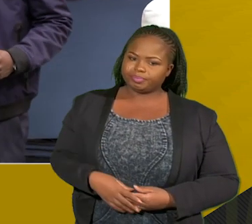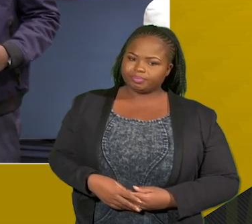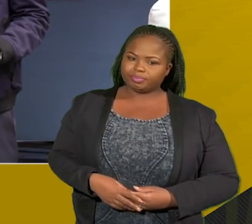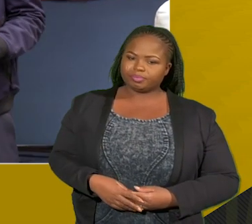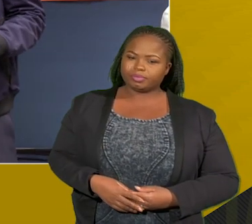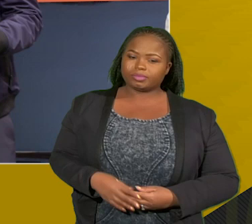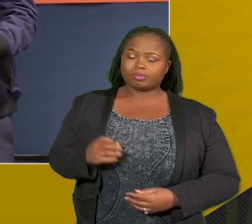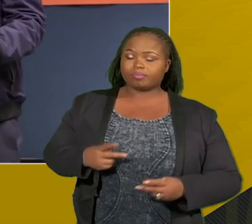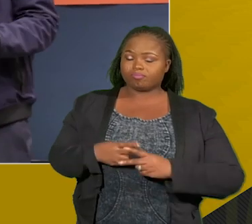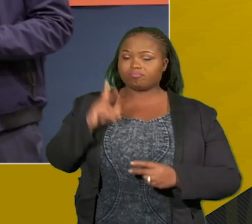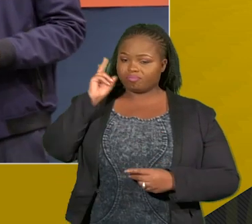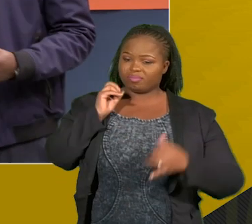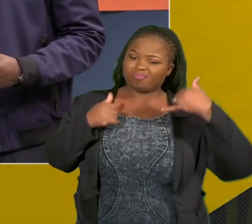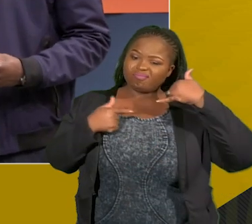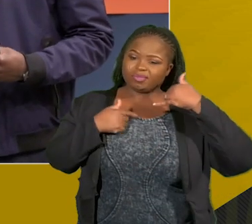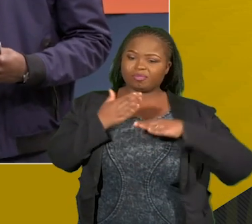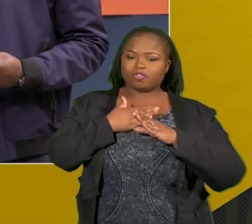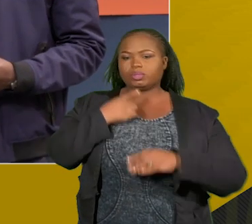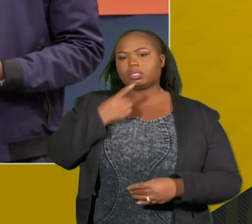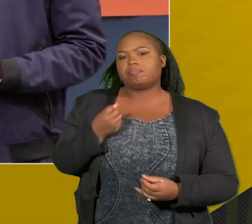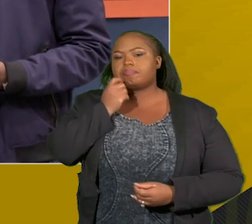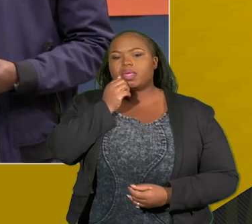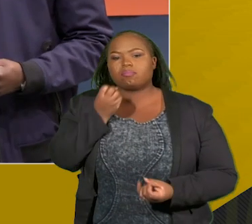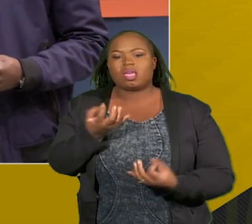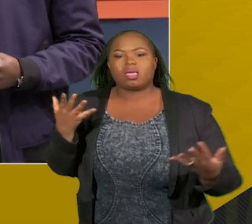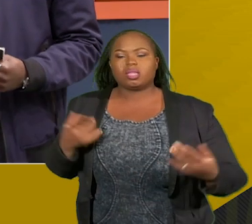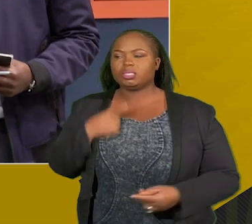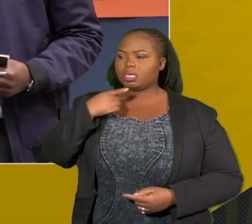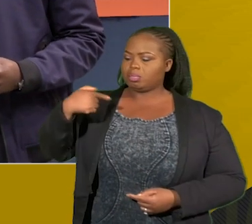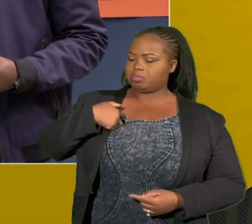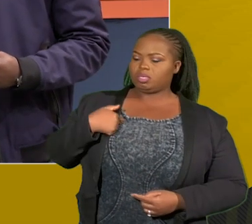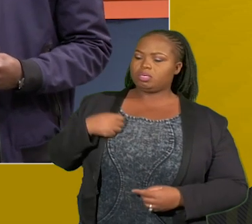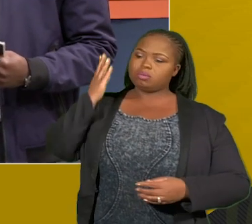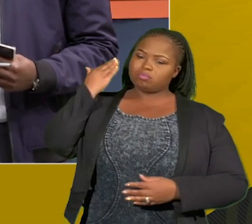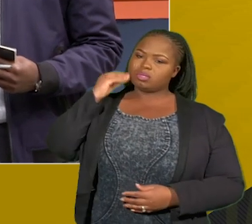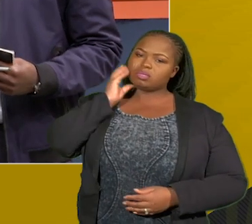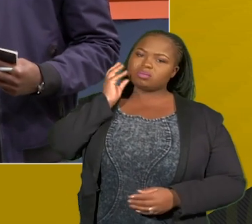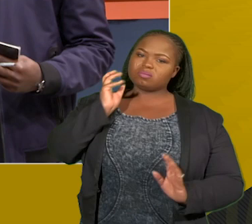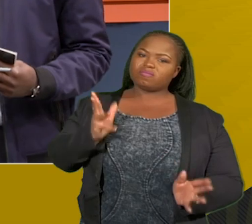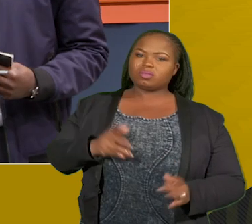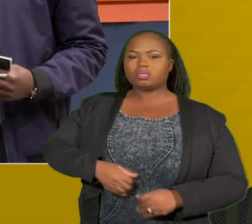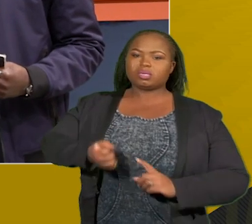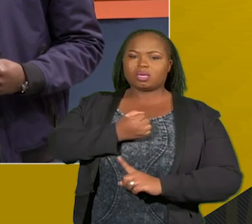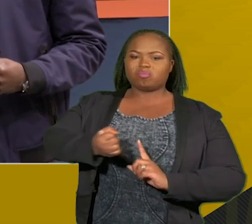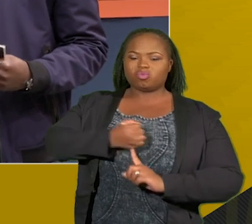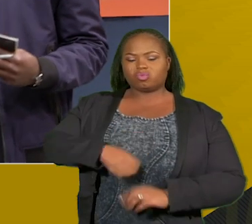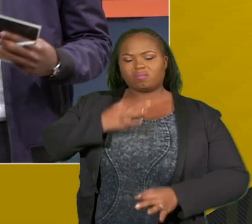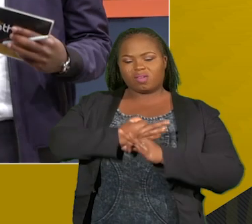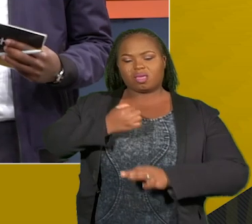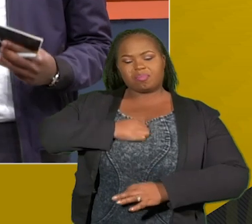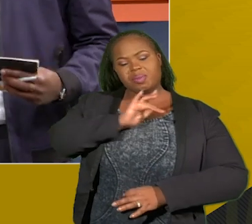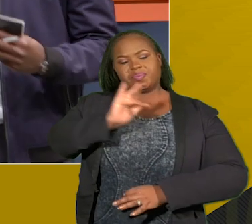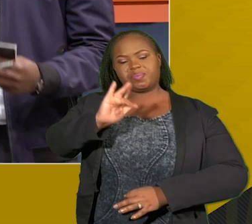have a point as well. Mzila uvuyo utheni uthena abantu besilisa abaningi bacasha ngokuthi nami ngangahlukumezeka, ingakho ngihlukumezeka, angikhulanga nobaba, ingakho